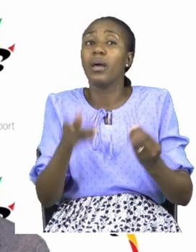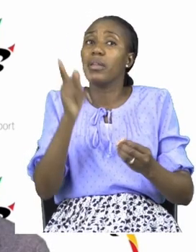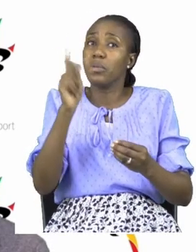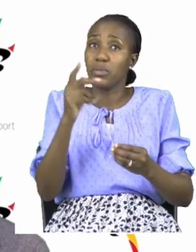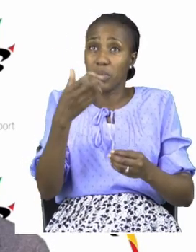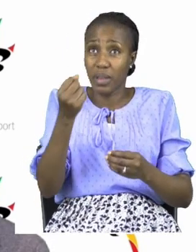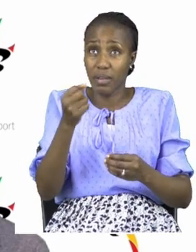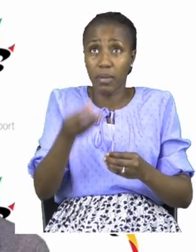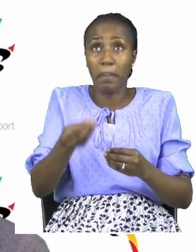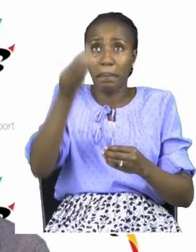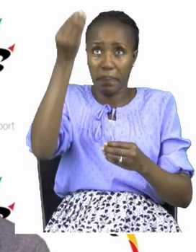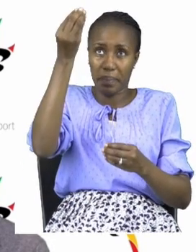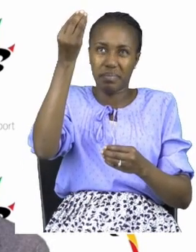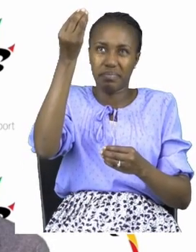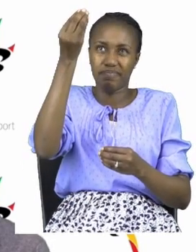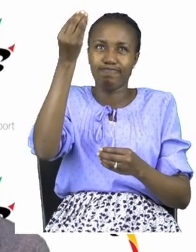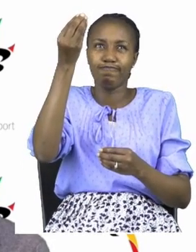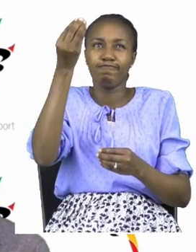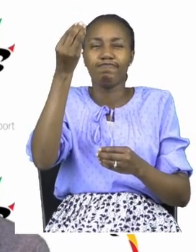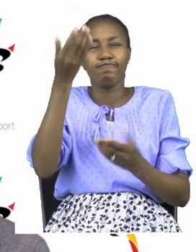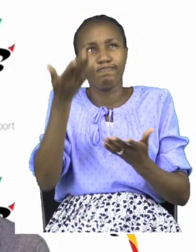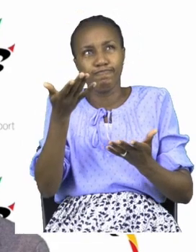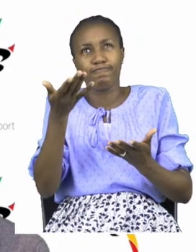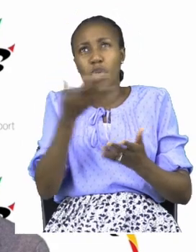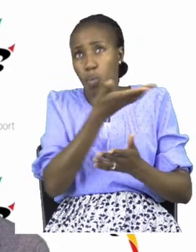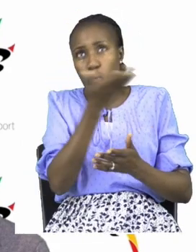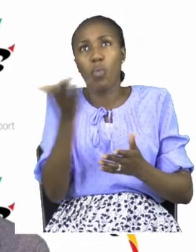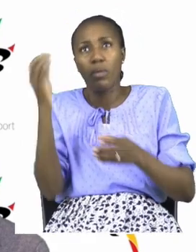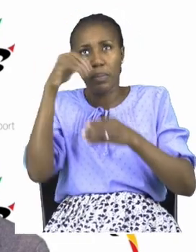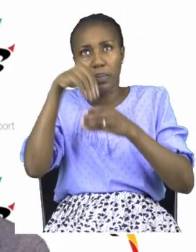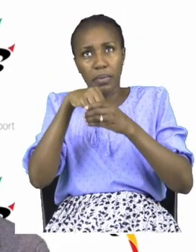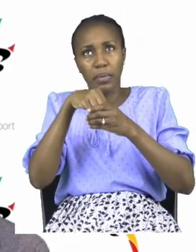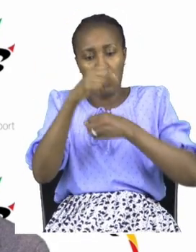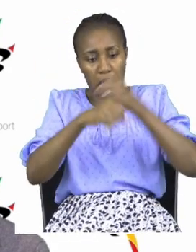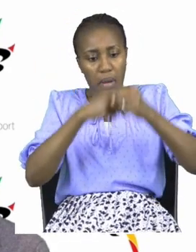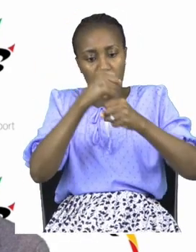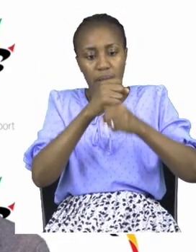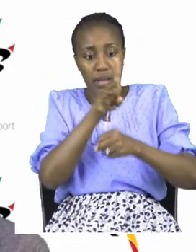senior category where everybody above 18